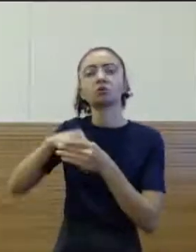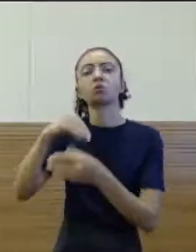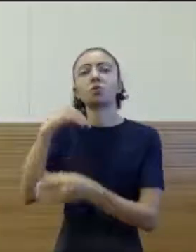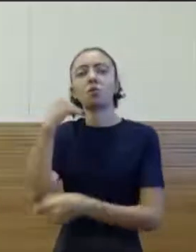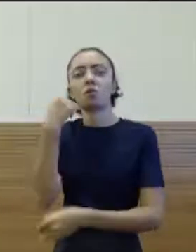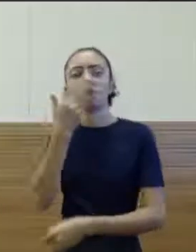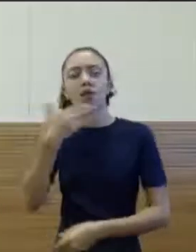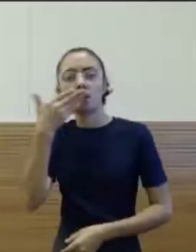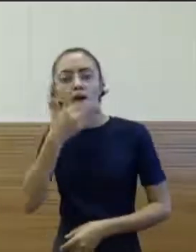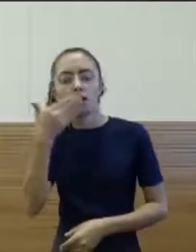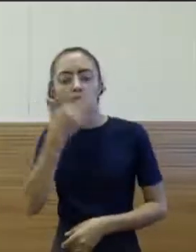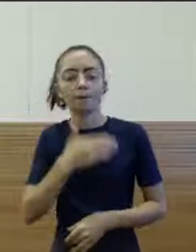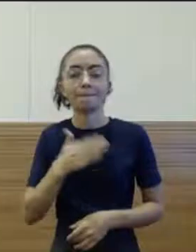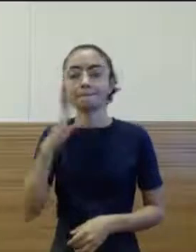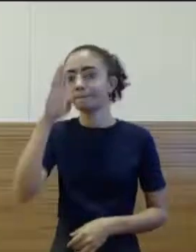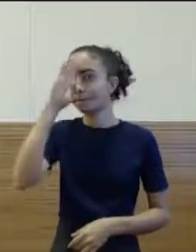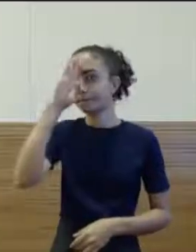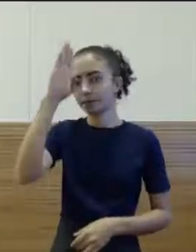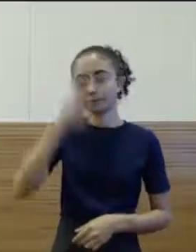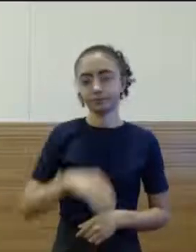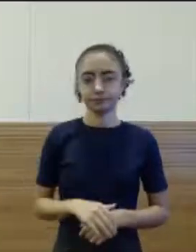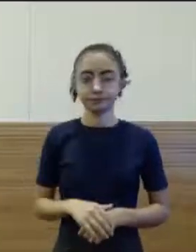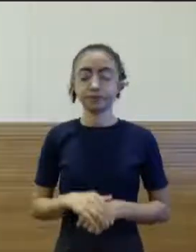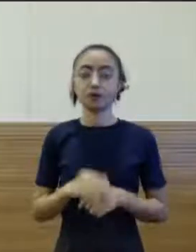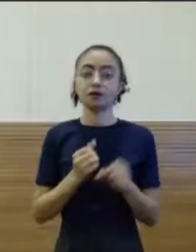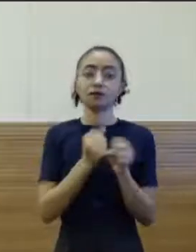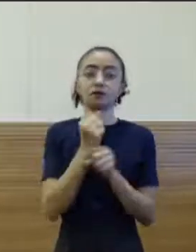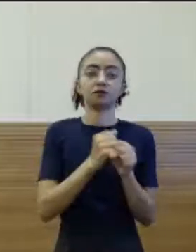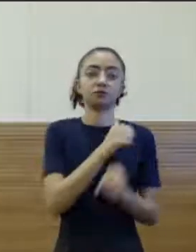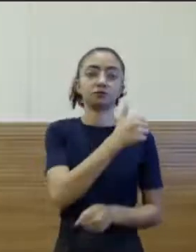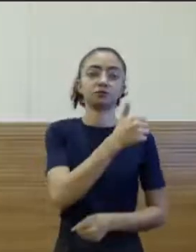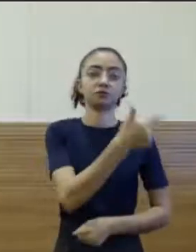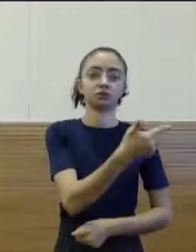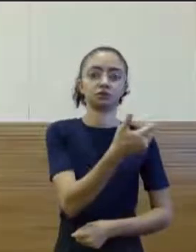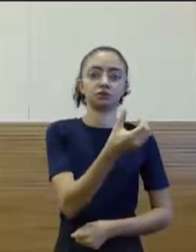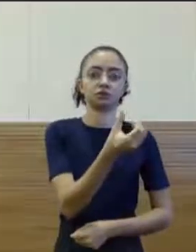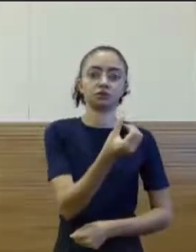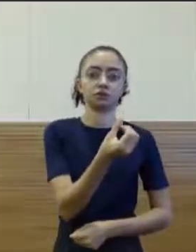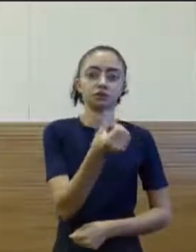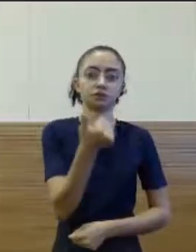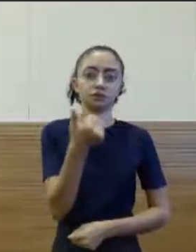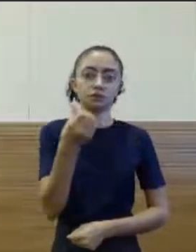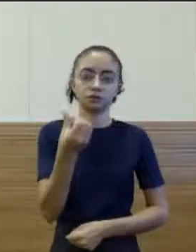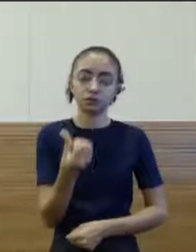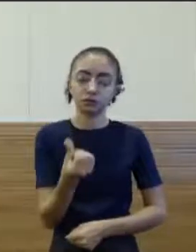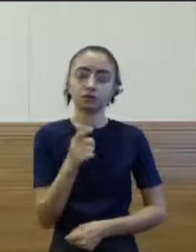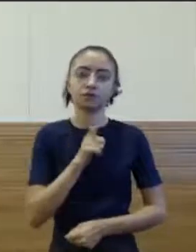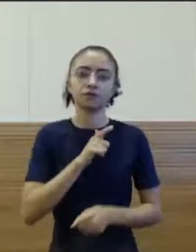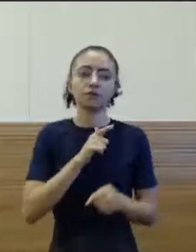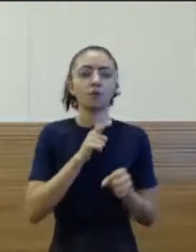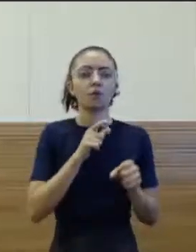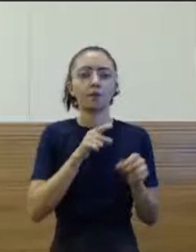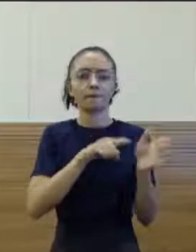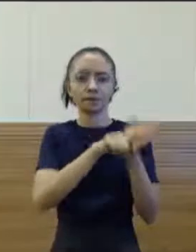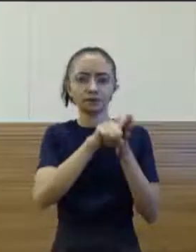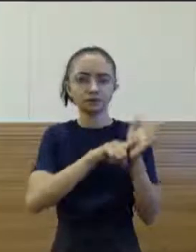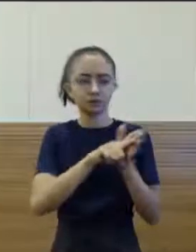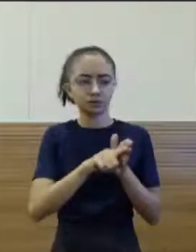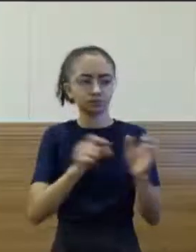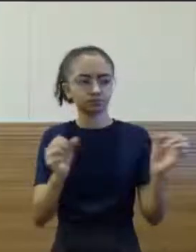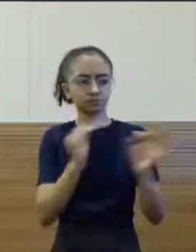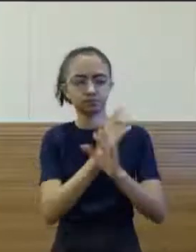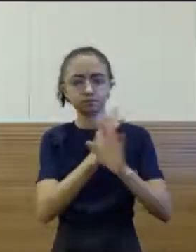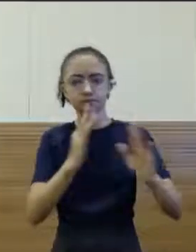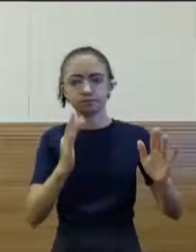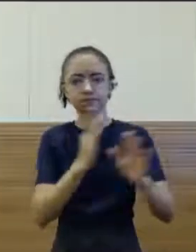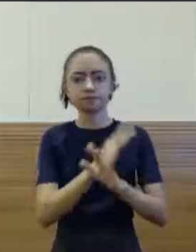2016, there was a survey where we saw that in urban areas, we determined that the consumption of energy